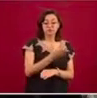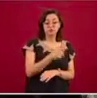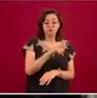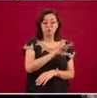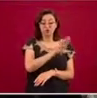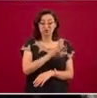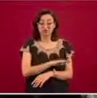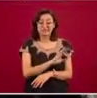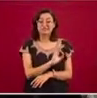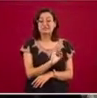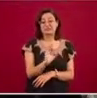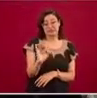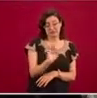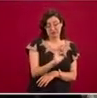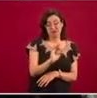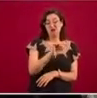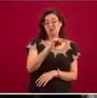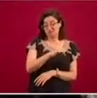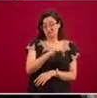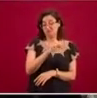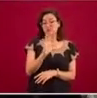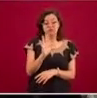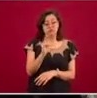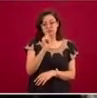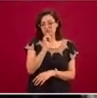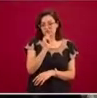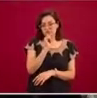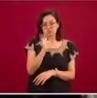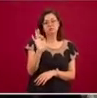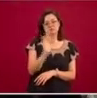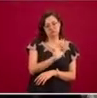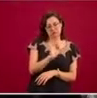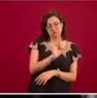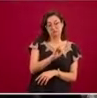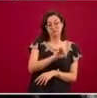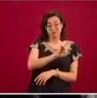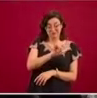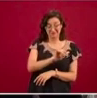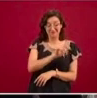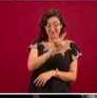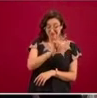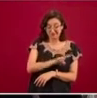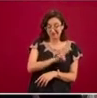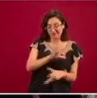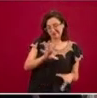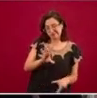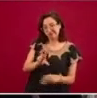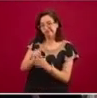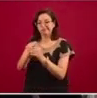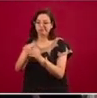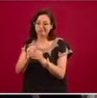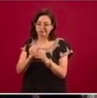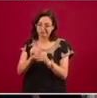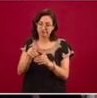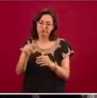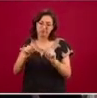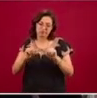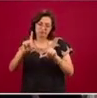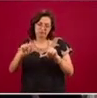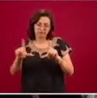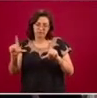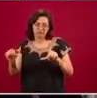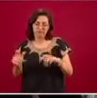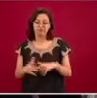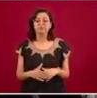many deaths confirmed so far. But let's remember that we still have an amount of deaths that are suspect, and